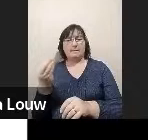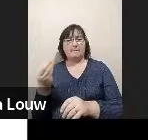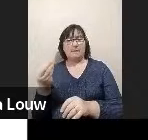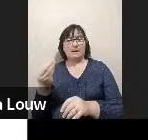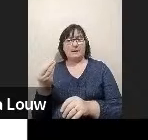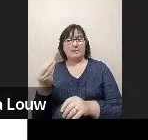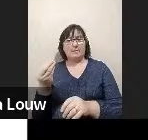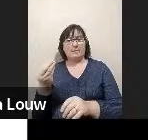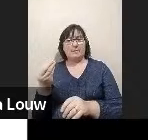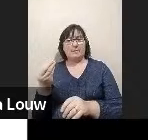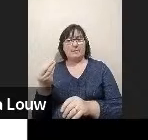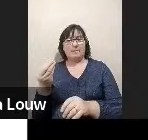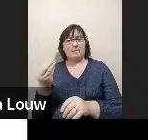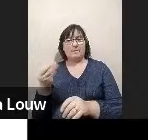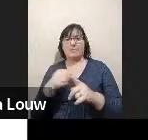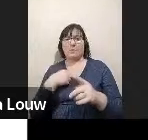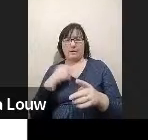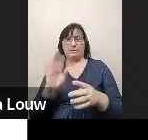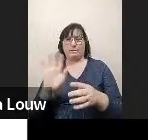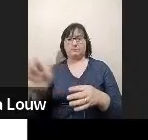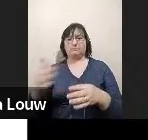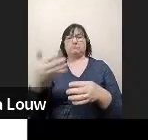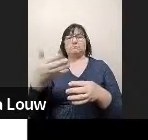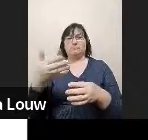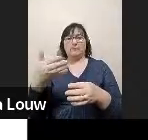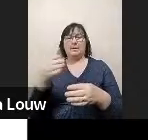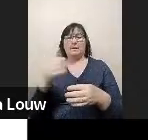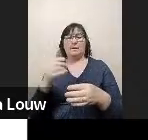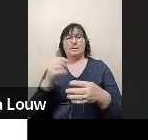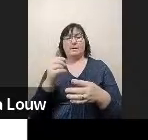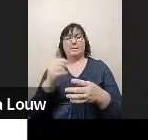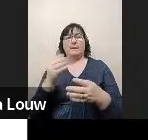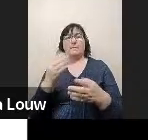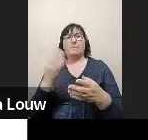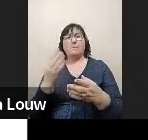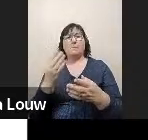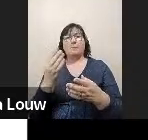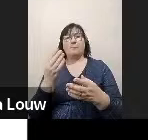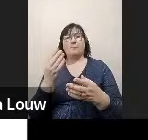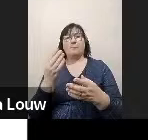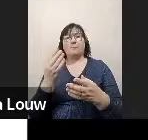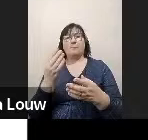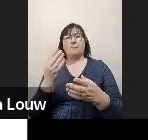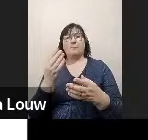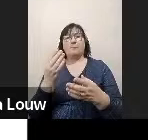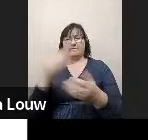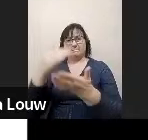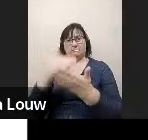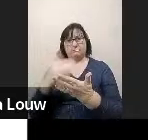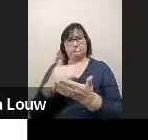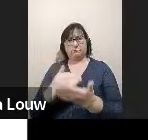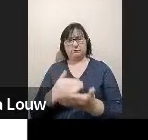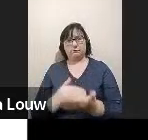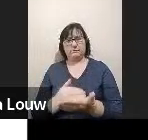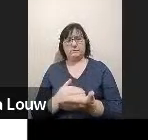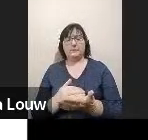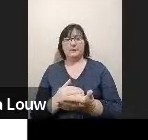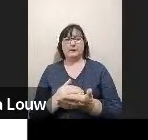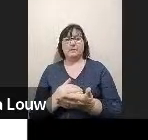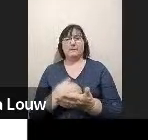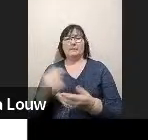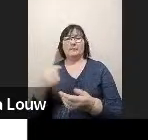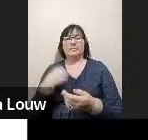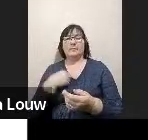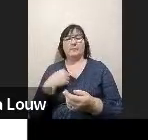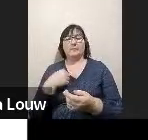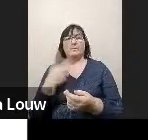one profile or more than one portfolio. Okay, so ultimately what we would want is to have all profiles under